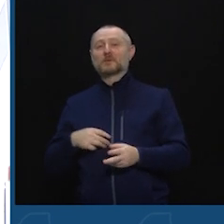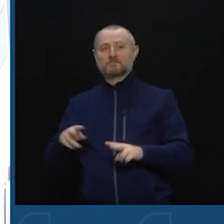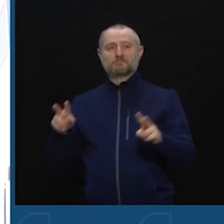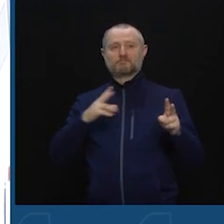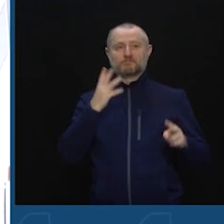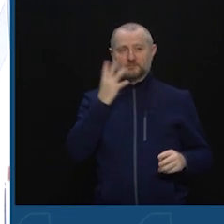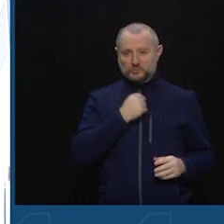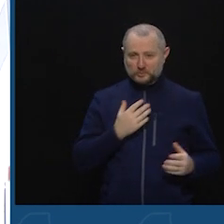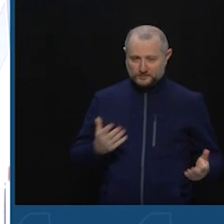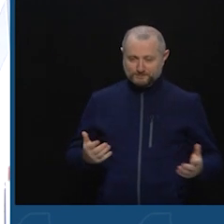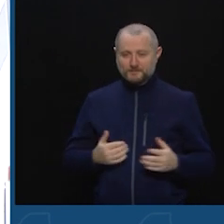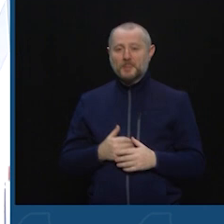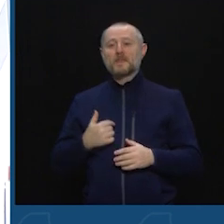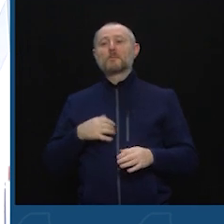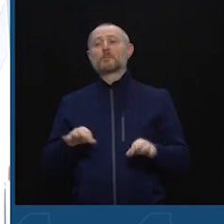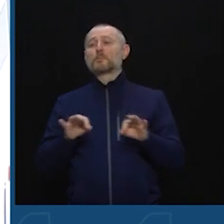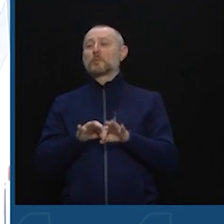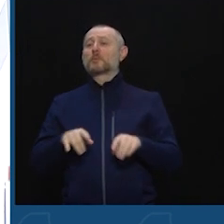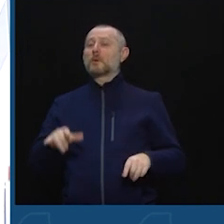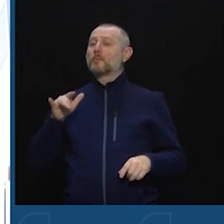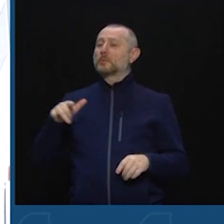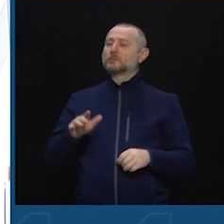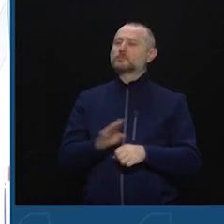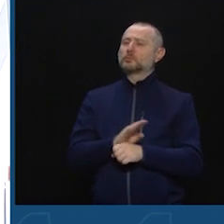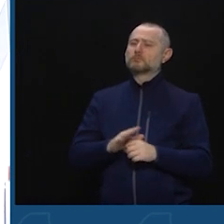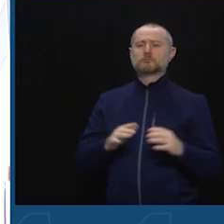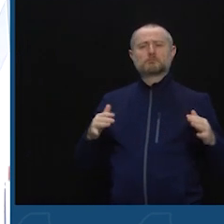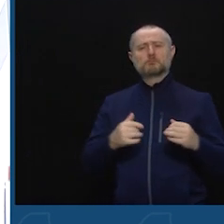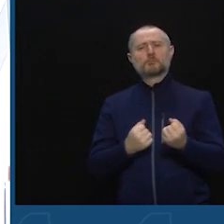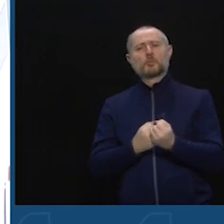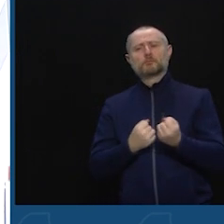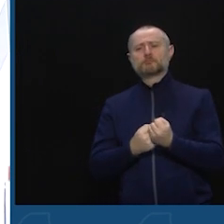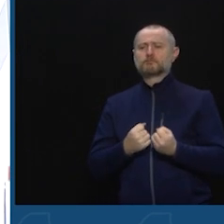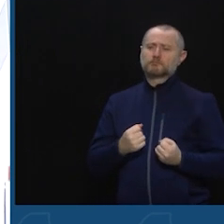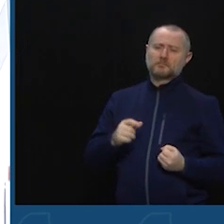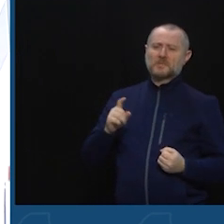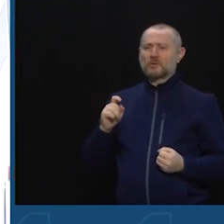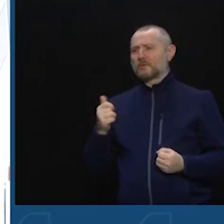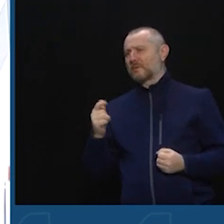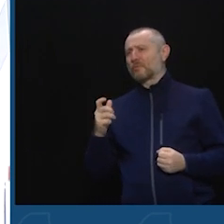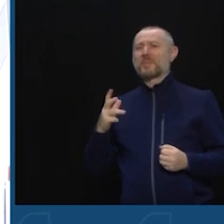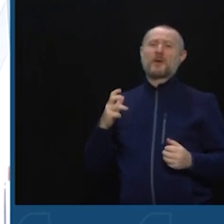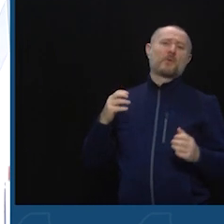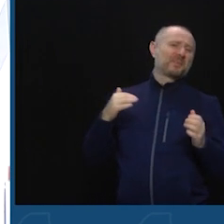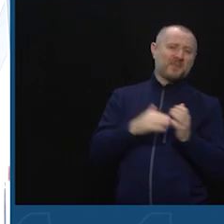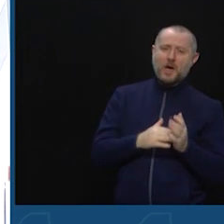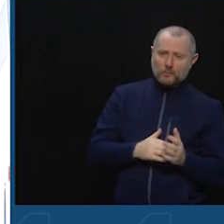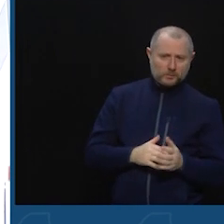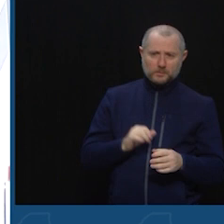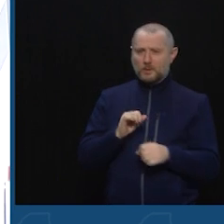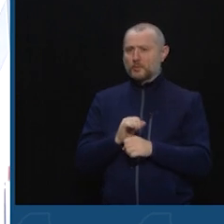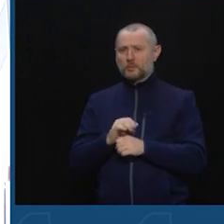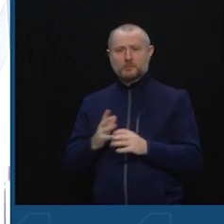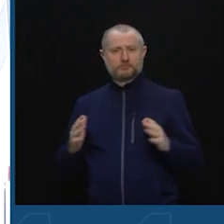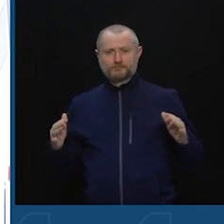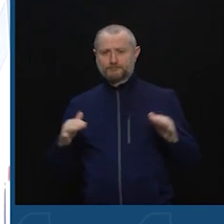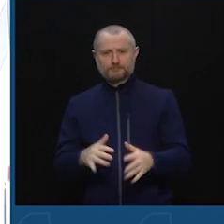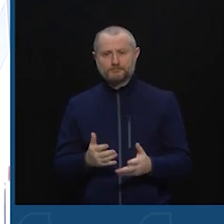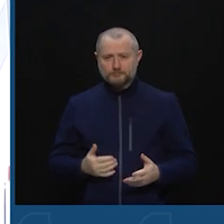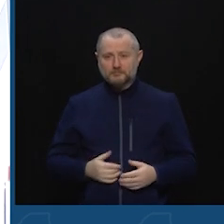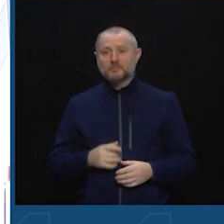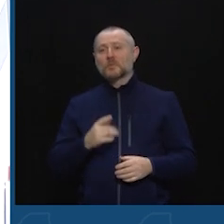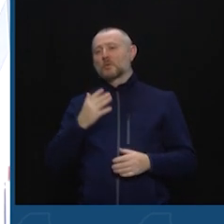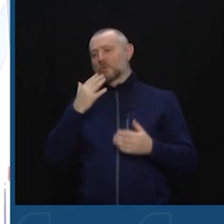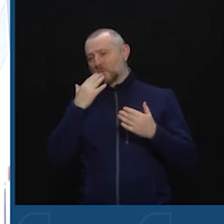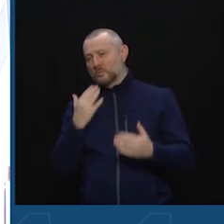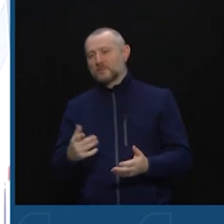aviation industry supports tens of thousands of jobs, and not just any jobs. I think Gary LaBarbera would agree with me. Good